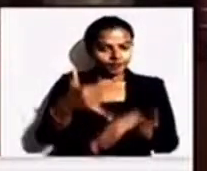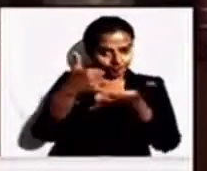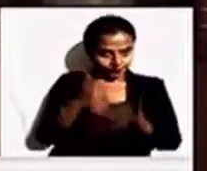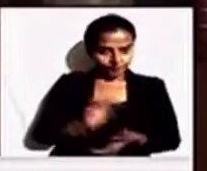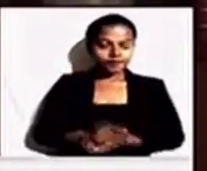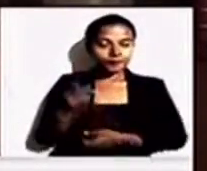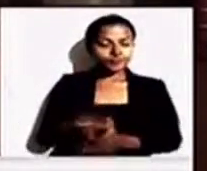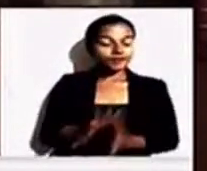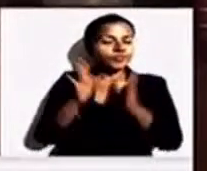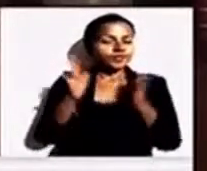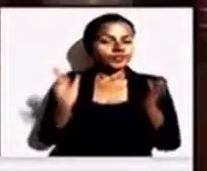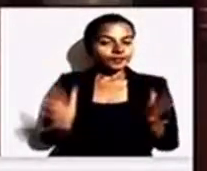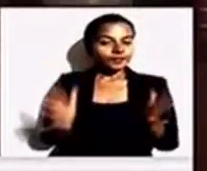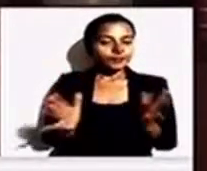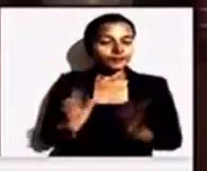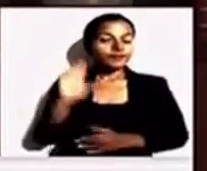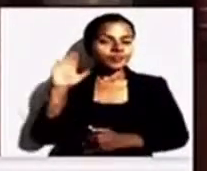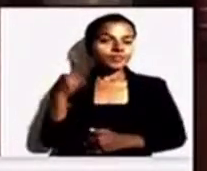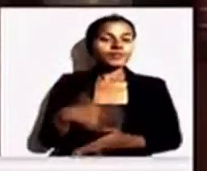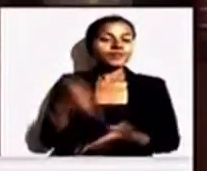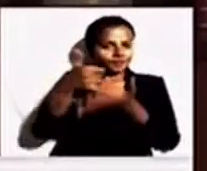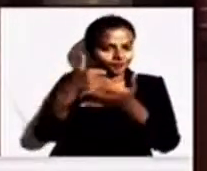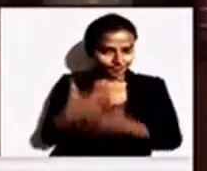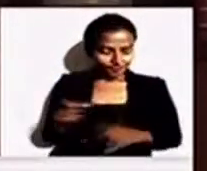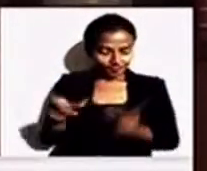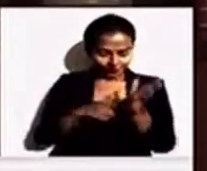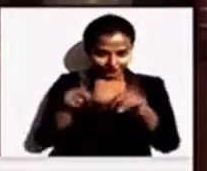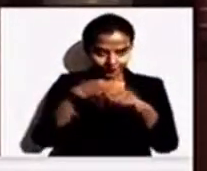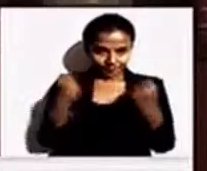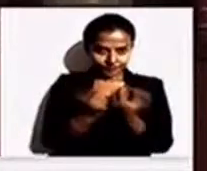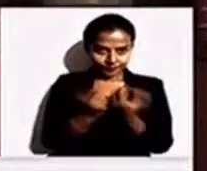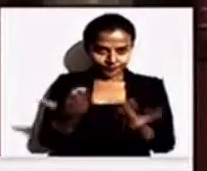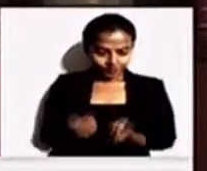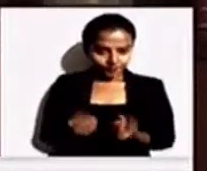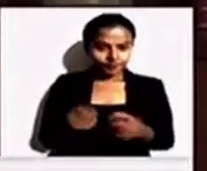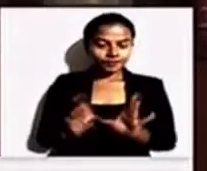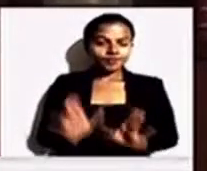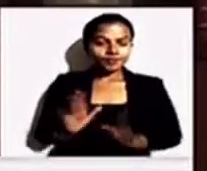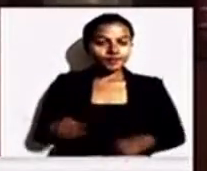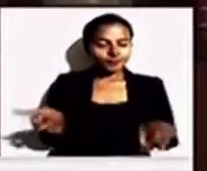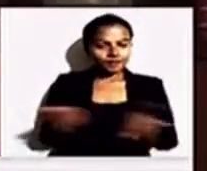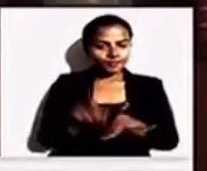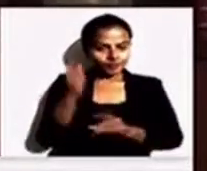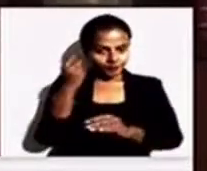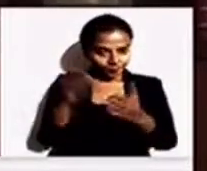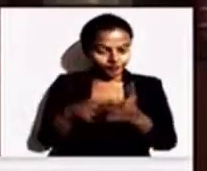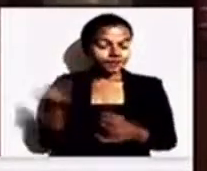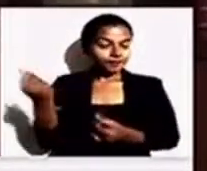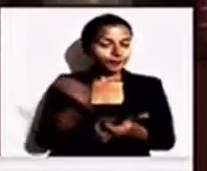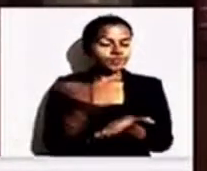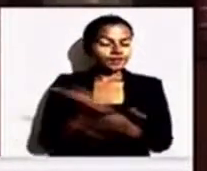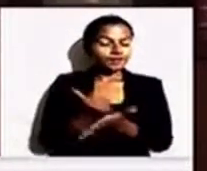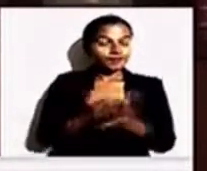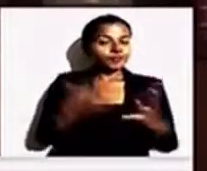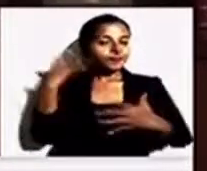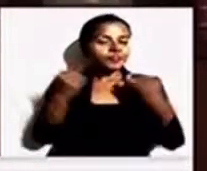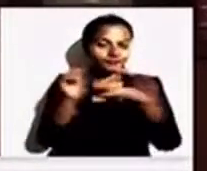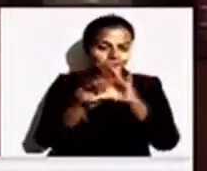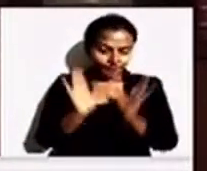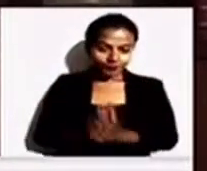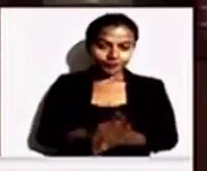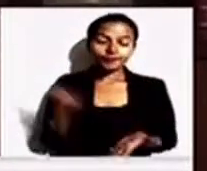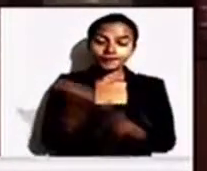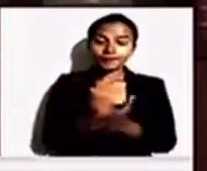significant achievement for NDB. Awardees like the Oscars in the banking world, and the Banker magazine been publishing this